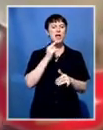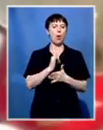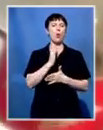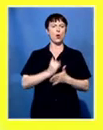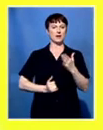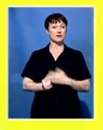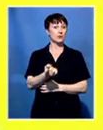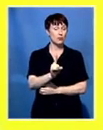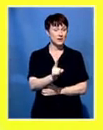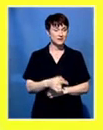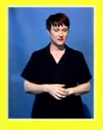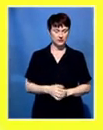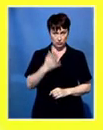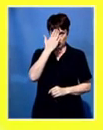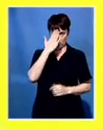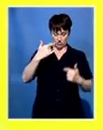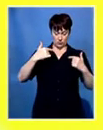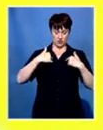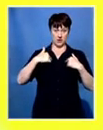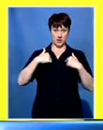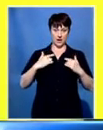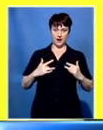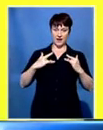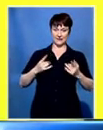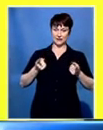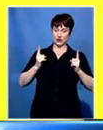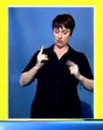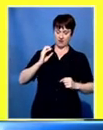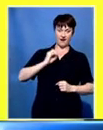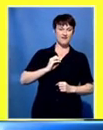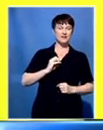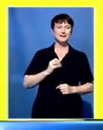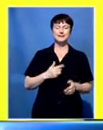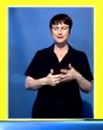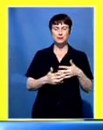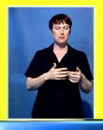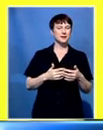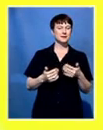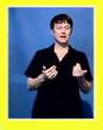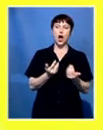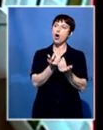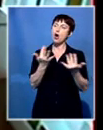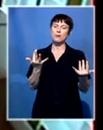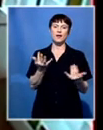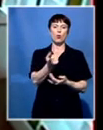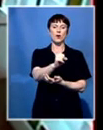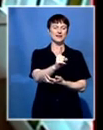frightening. When your life is in danger, it's not about a number. It's got nothing to do with a